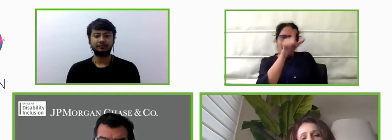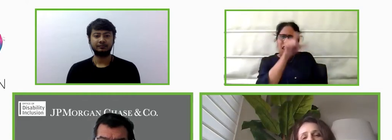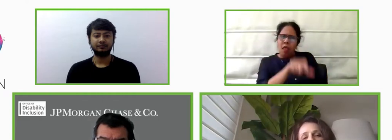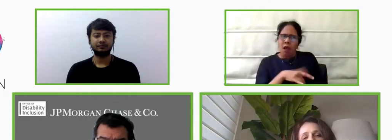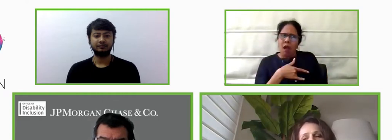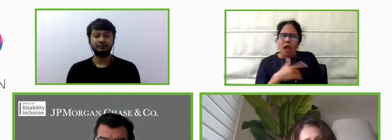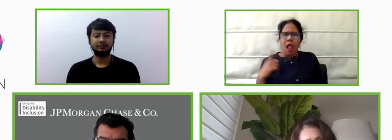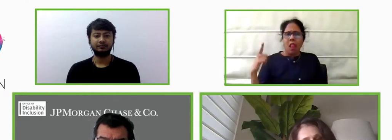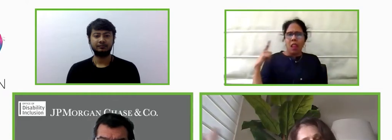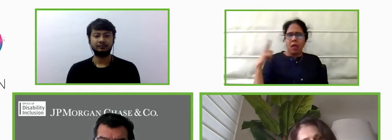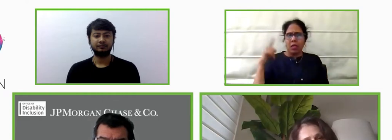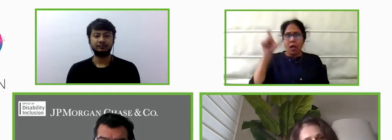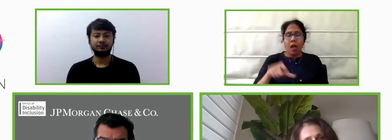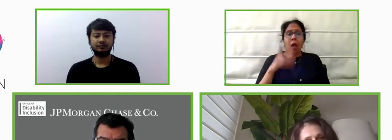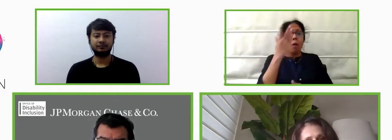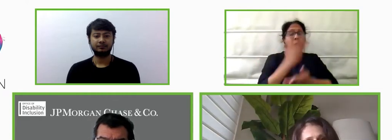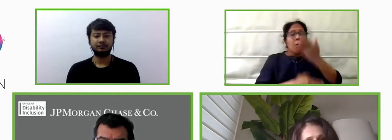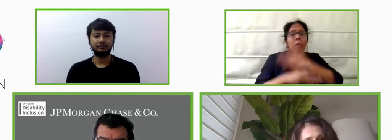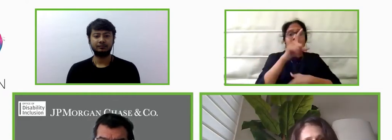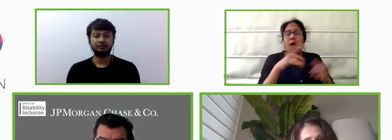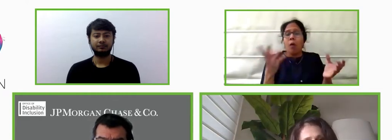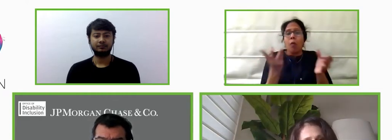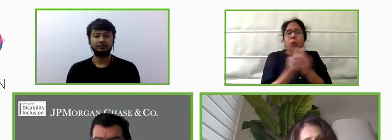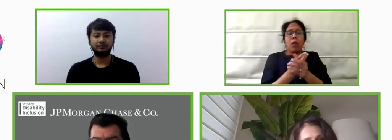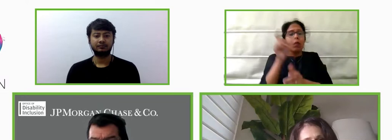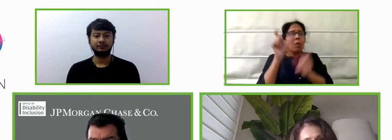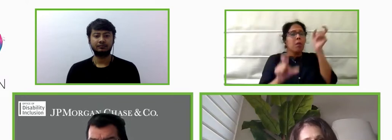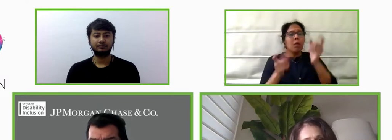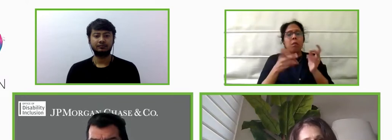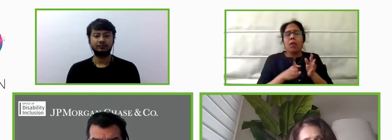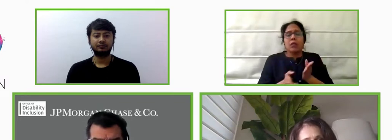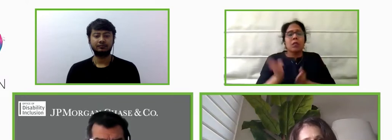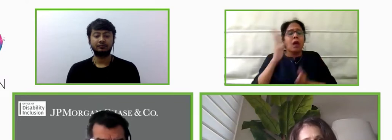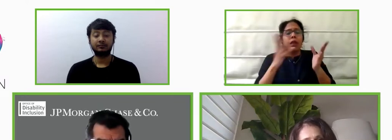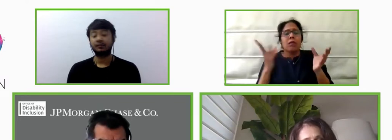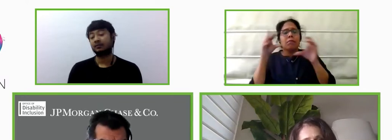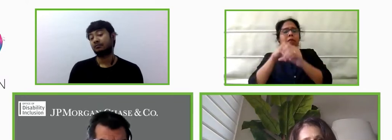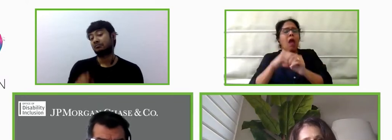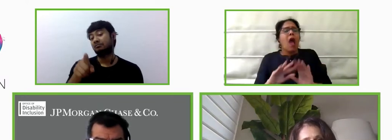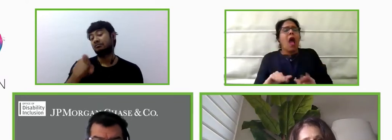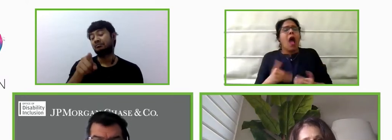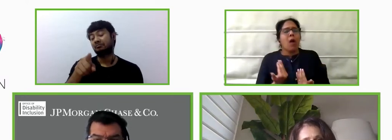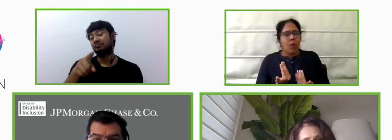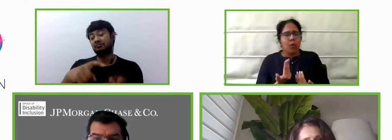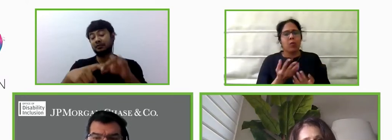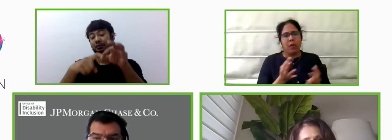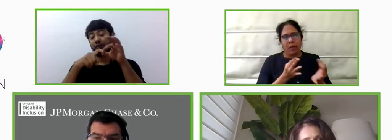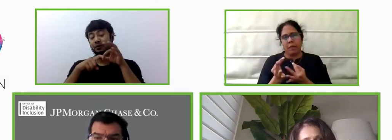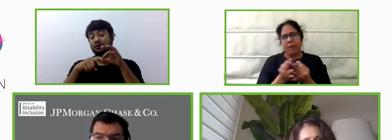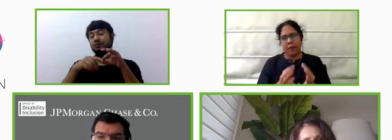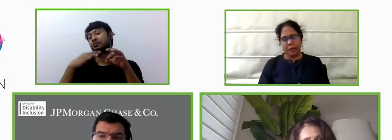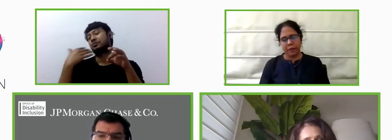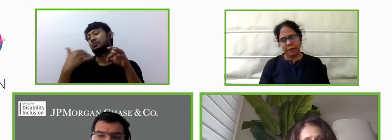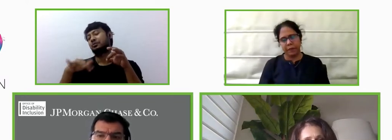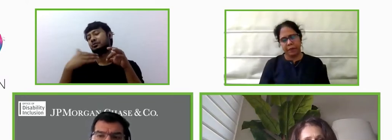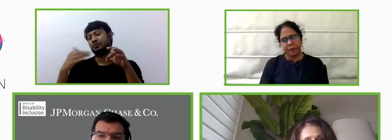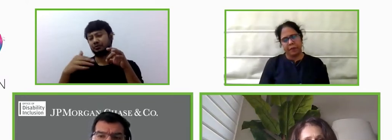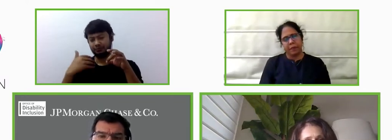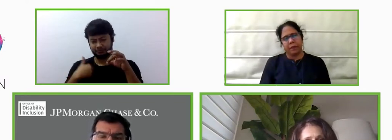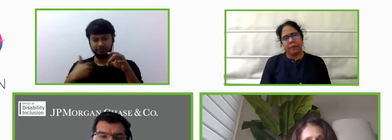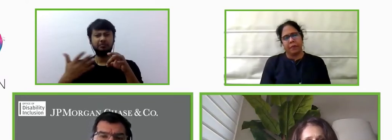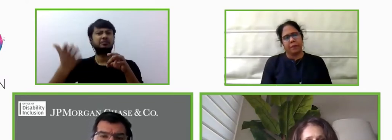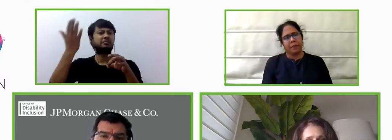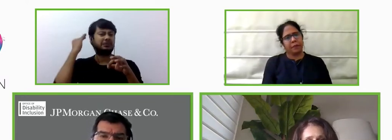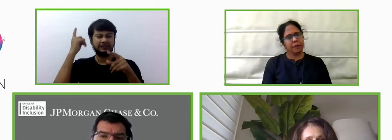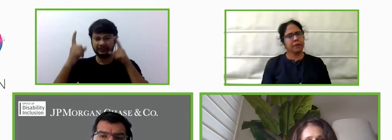leadership positions as we go through this journey. I think that's a great question. I've thought about it quite a bit. I